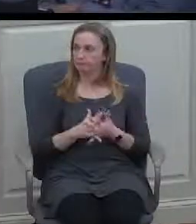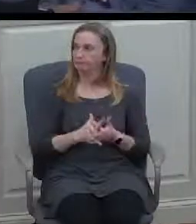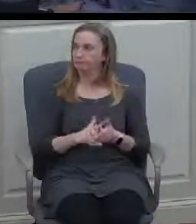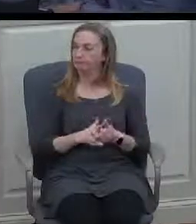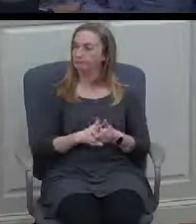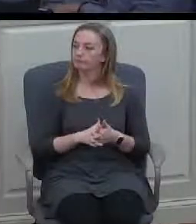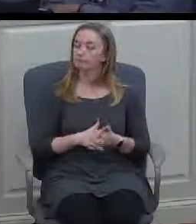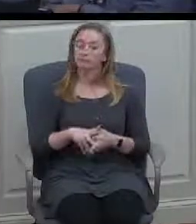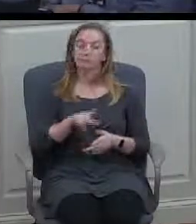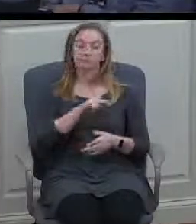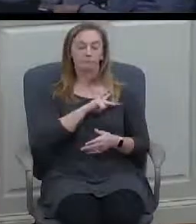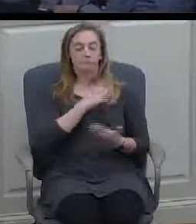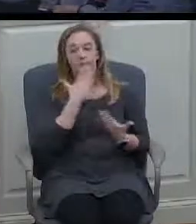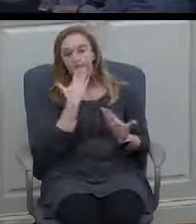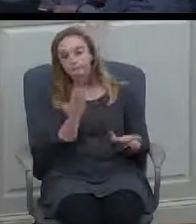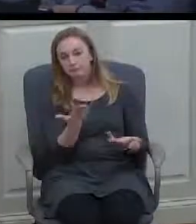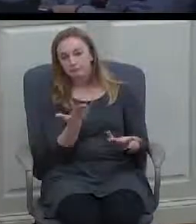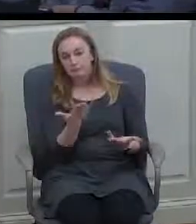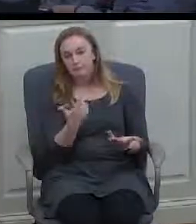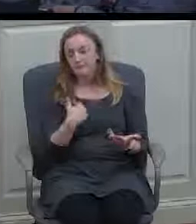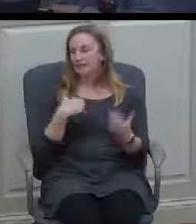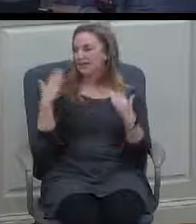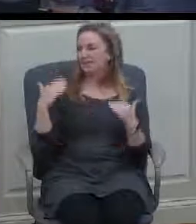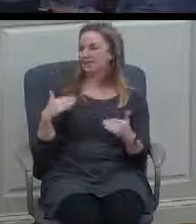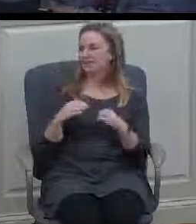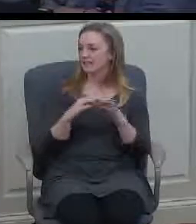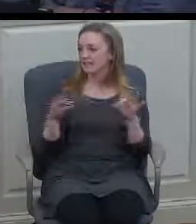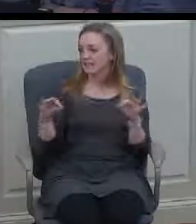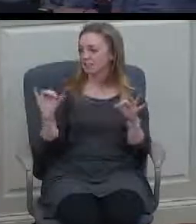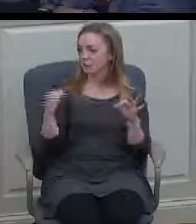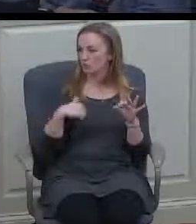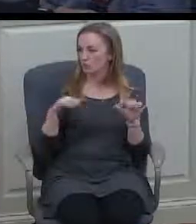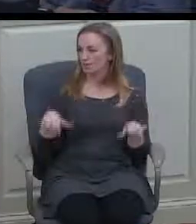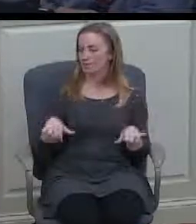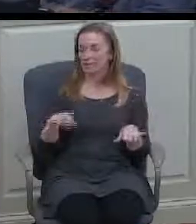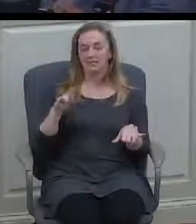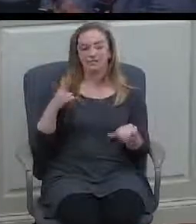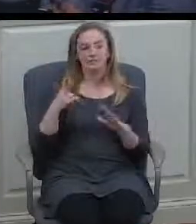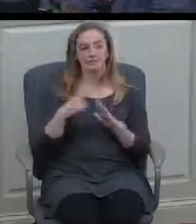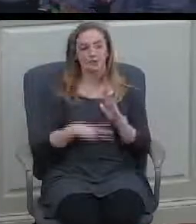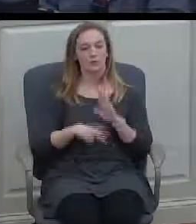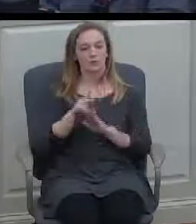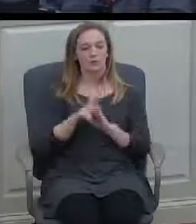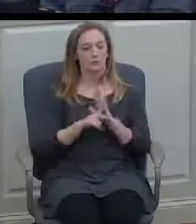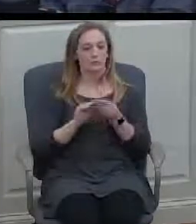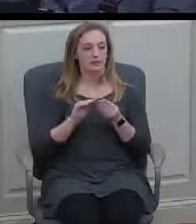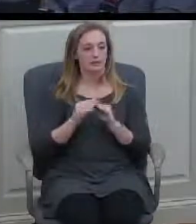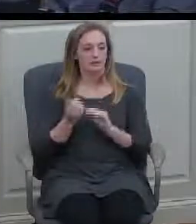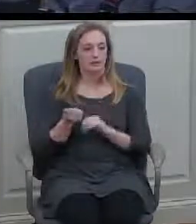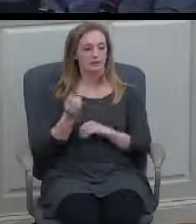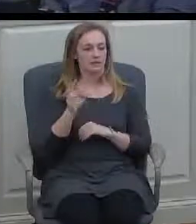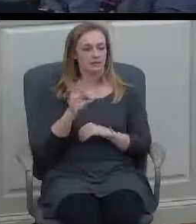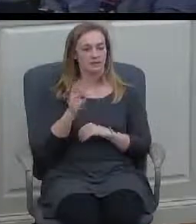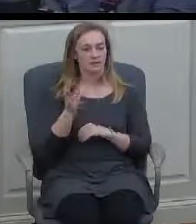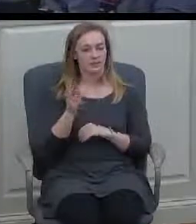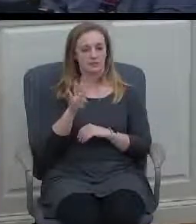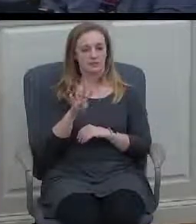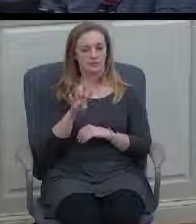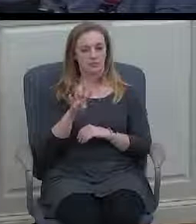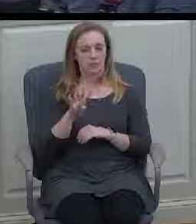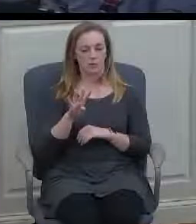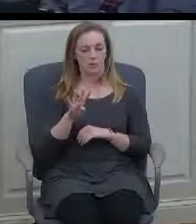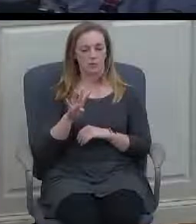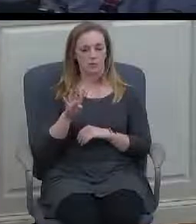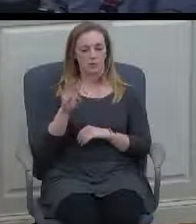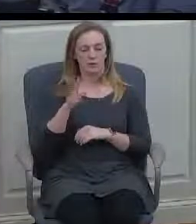all right. All right, thank you. I got the next item too, so I'm just sitting. Oh, very good. Second reading of ordinance number 1964, the Entertainment Destination